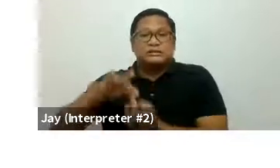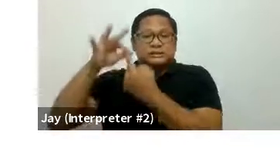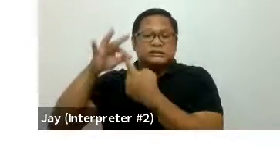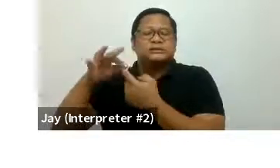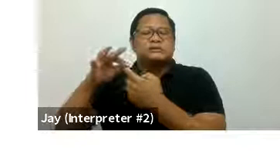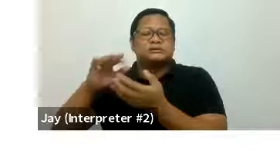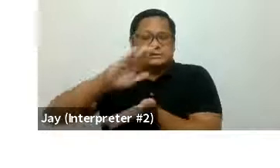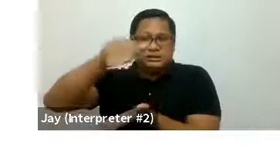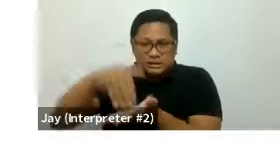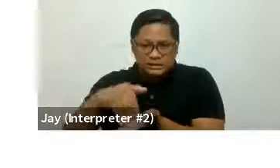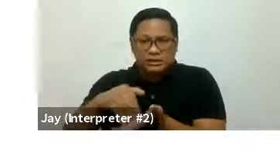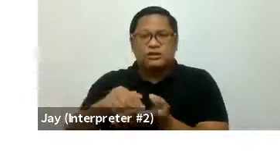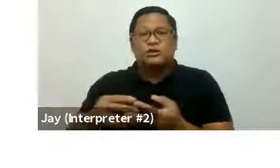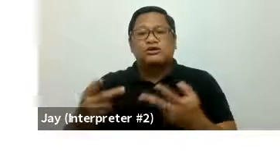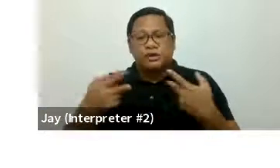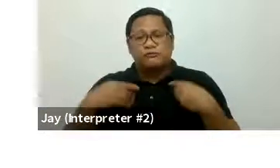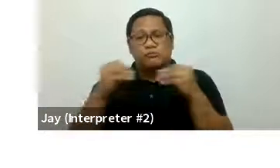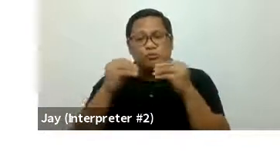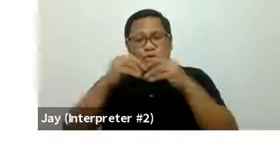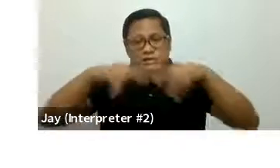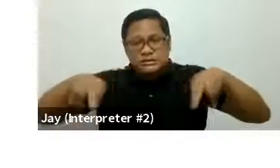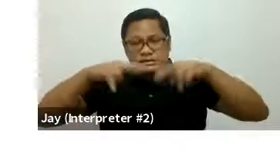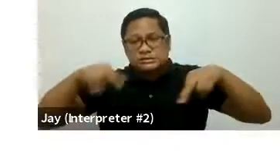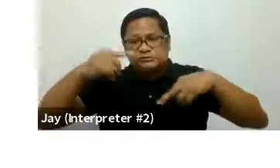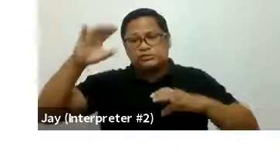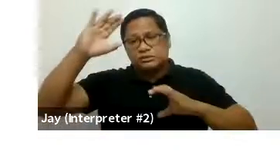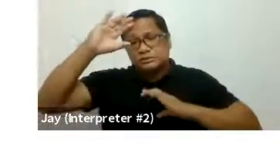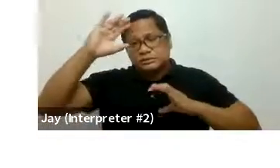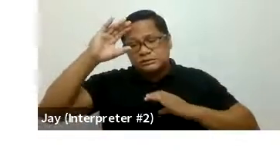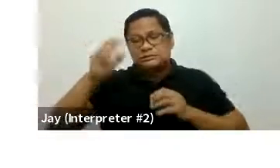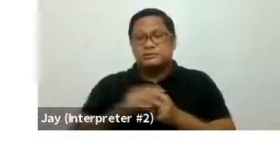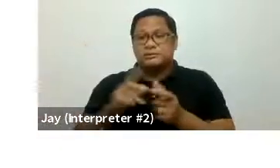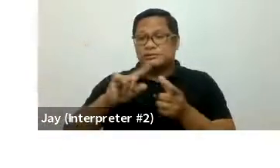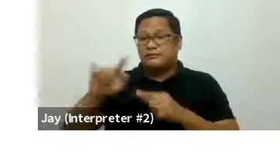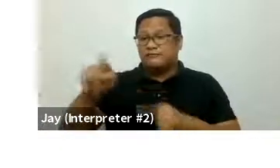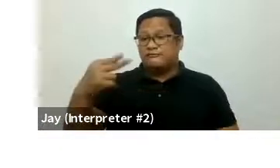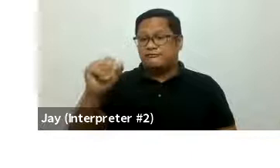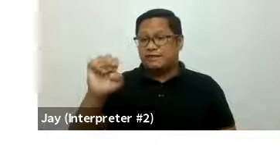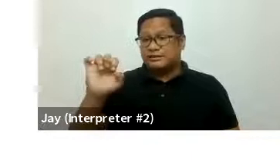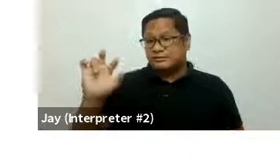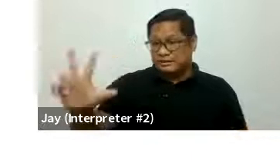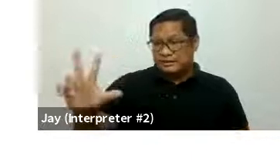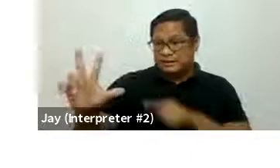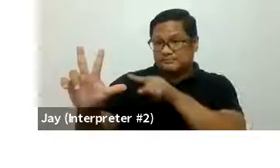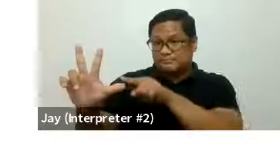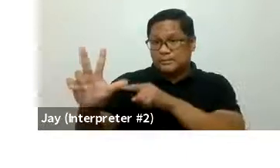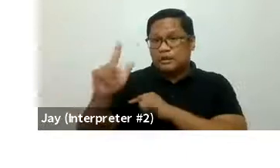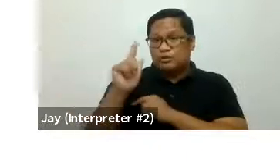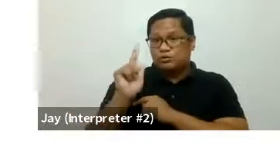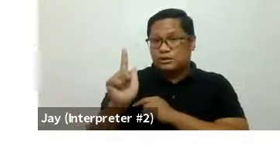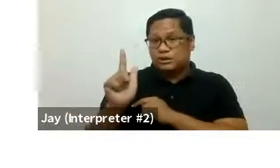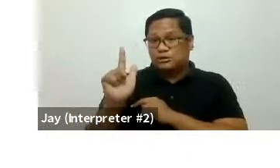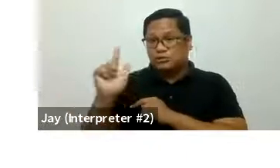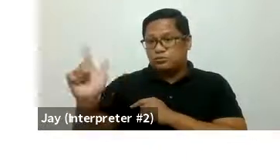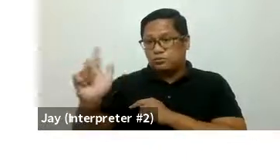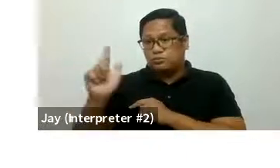to enable them to conduct more researches for cancer. And then the phase 3, hopefully by 2022 to 2025,